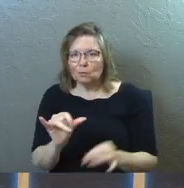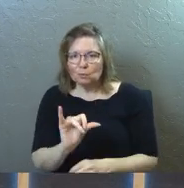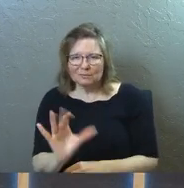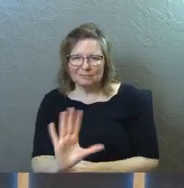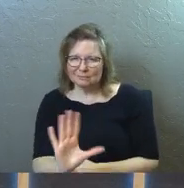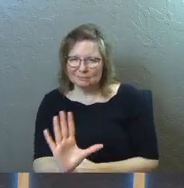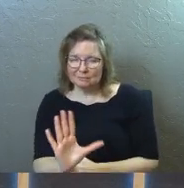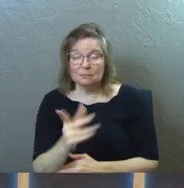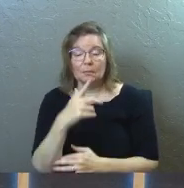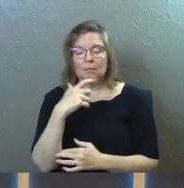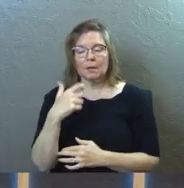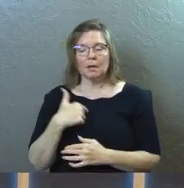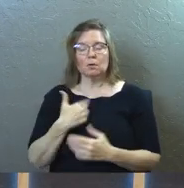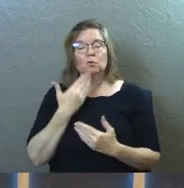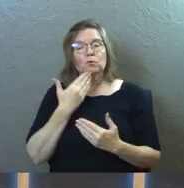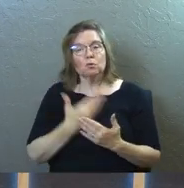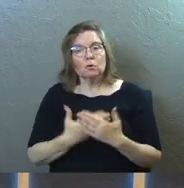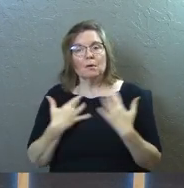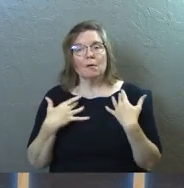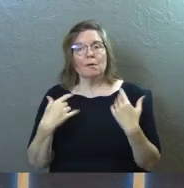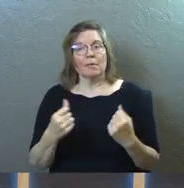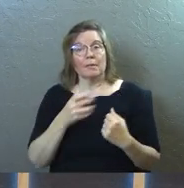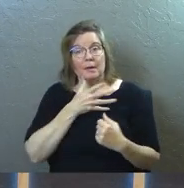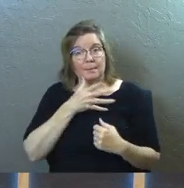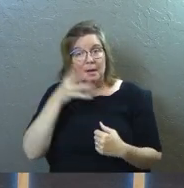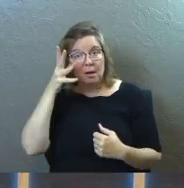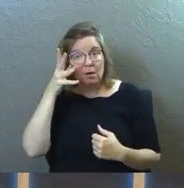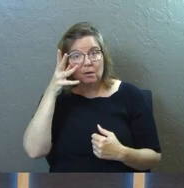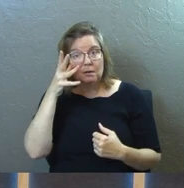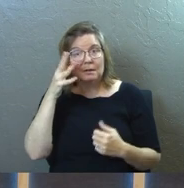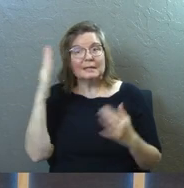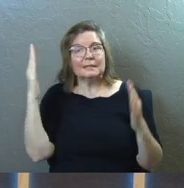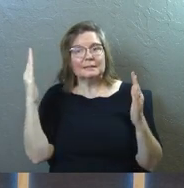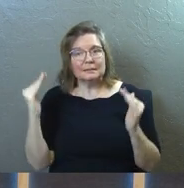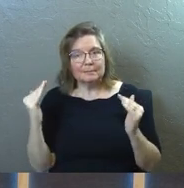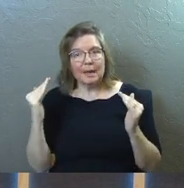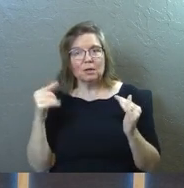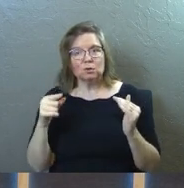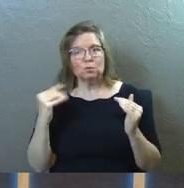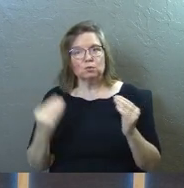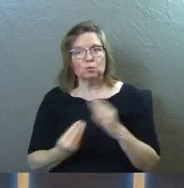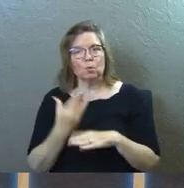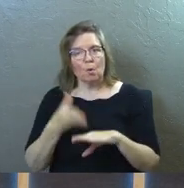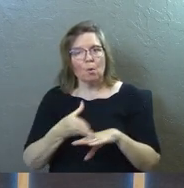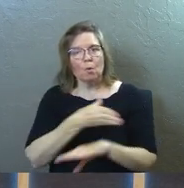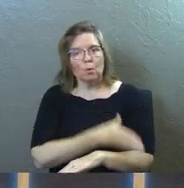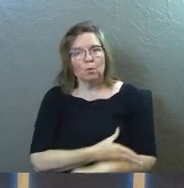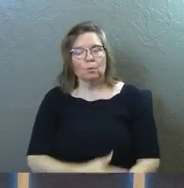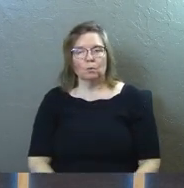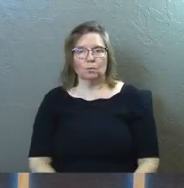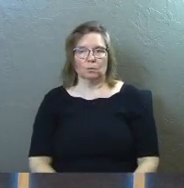also. It's because a good, healthy parent expects you to grow.